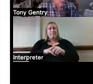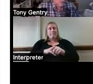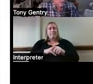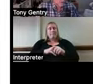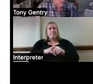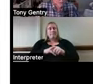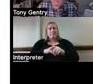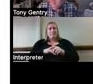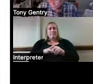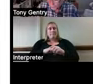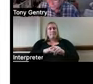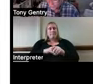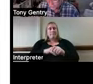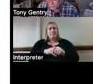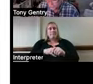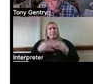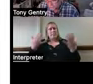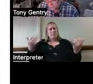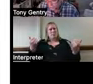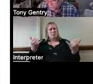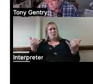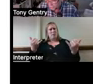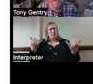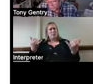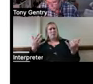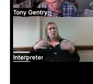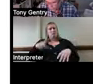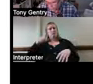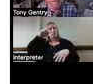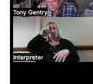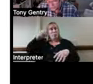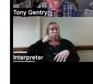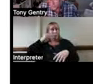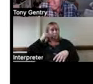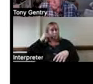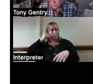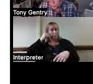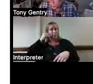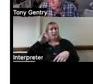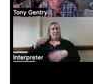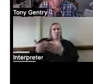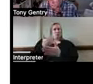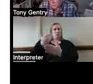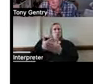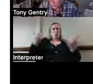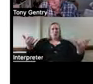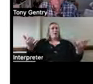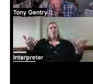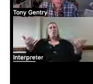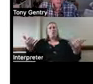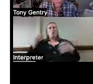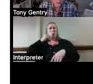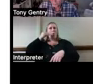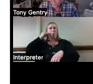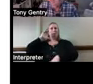So let's look for a minute at this issue of smart homes. That's the newest thing in home modification and design. And